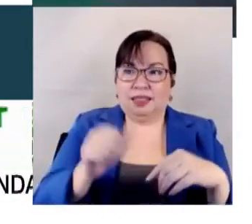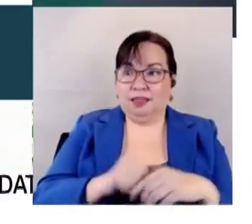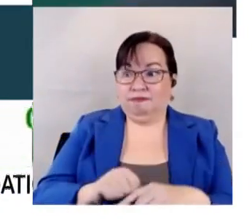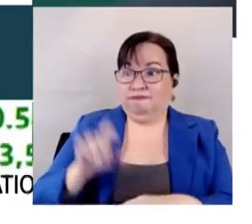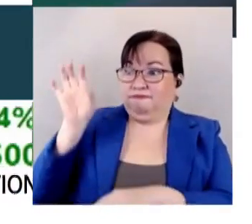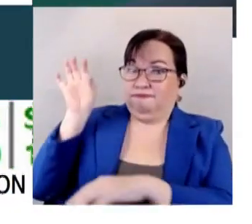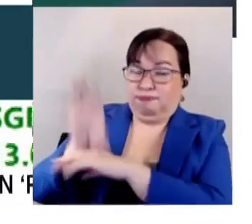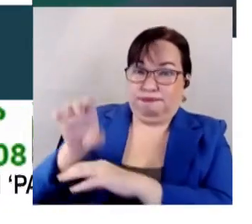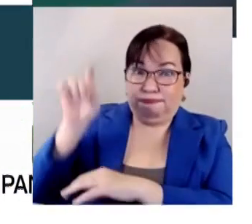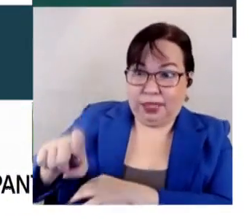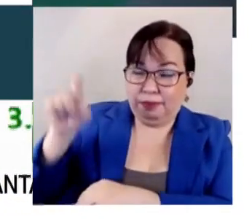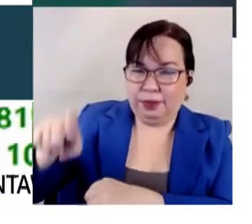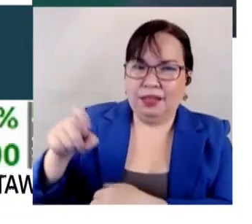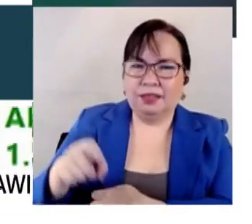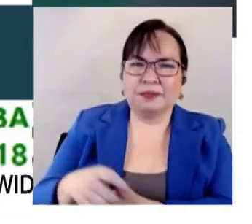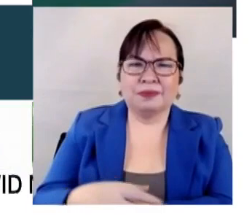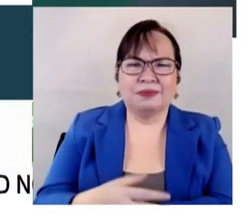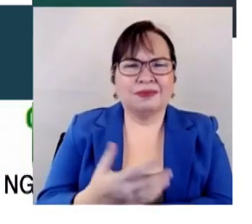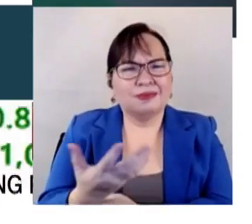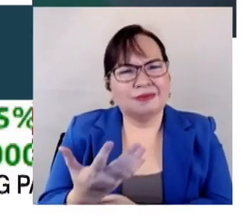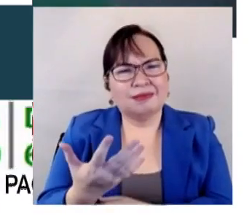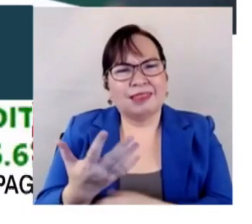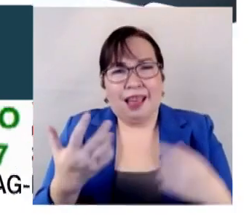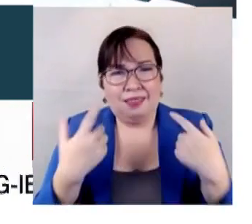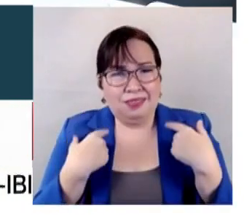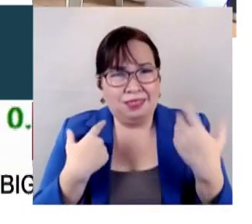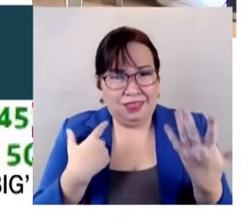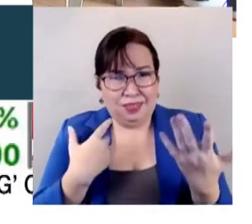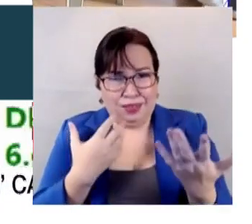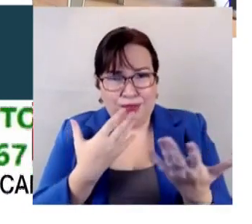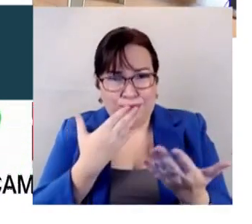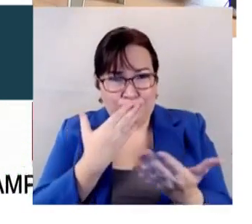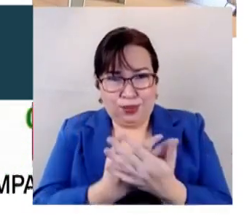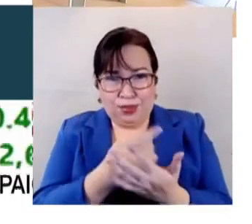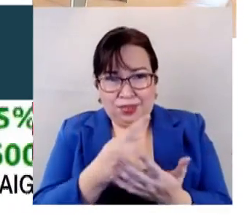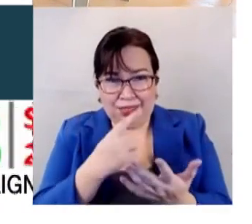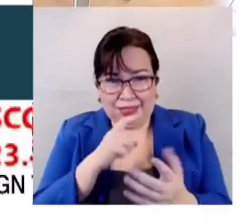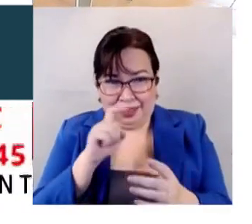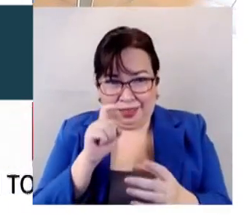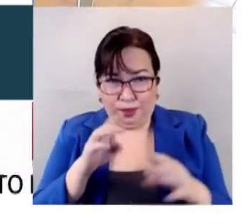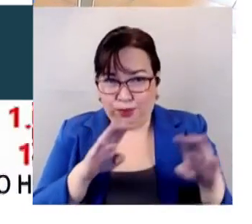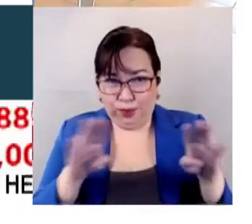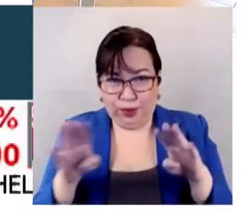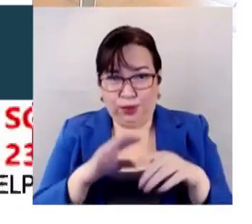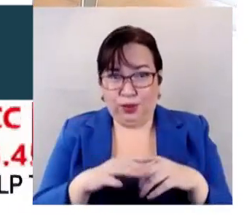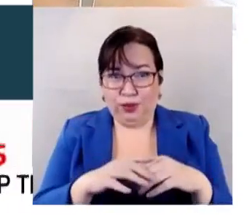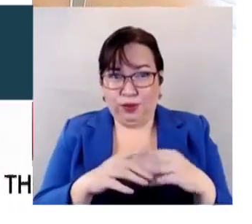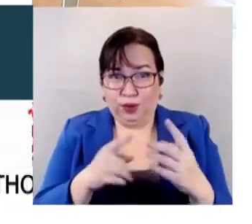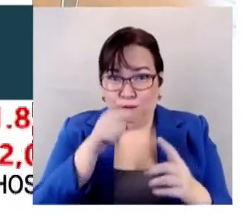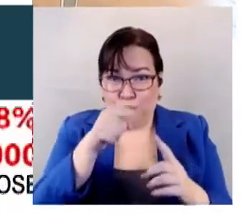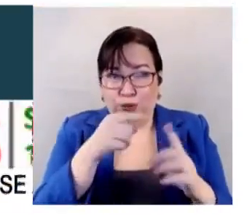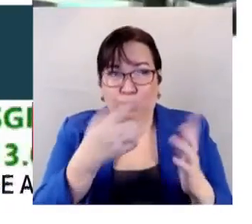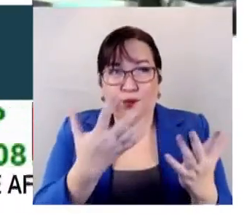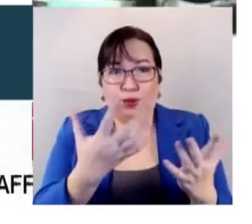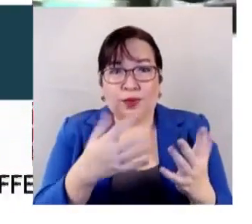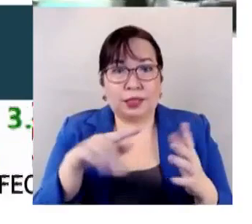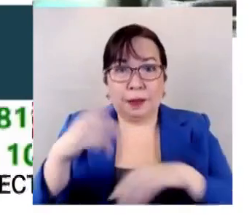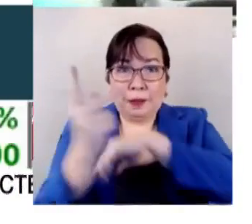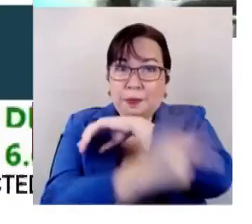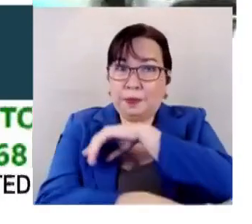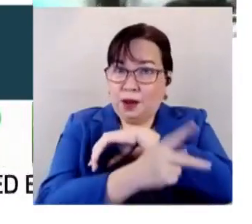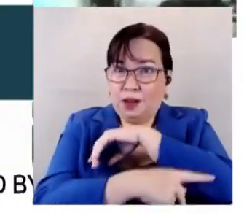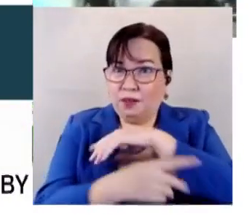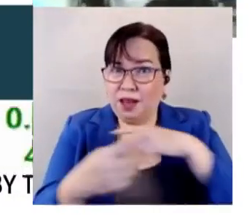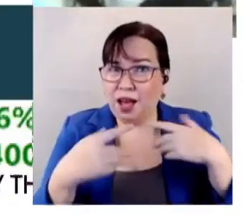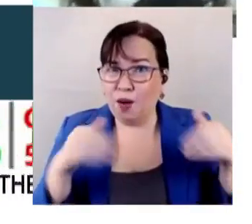we have not really been good in the rollovers of the vaccine, especially in the provinces. Why do you want